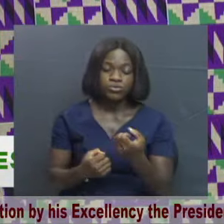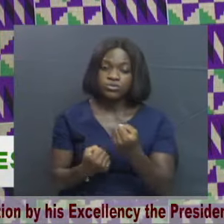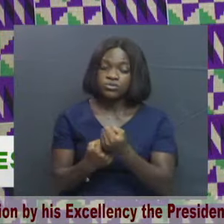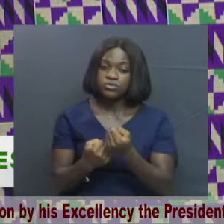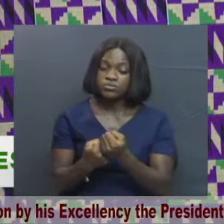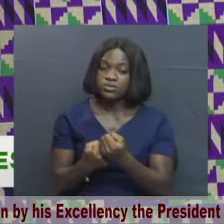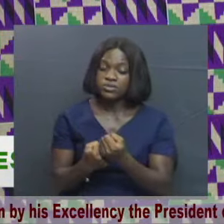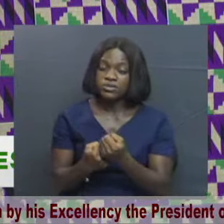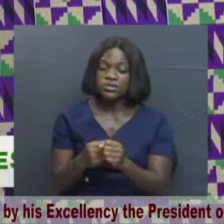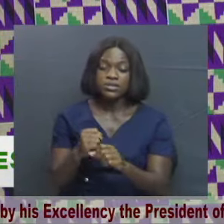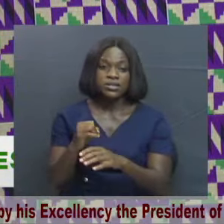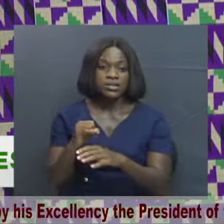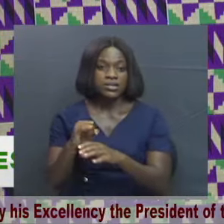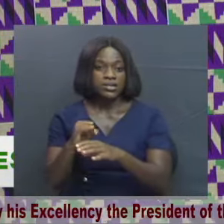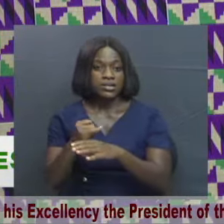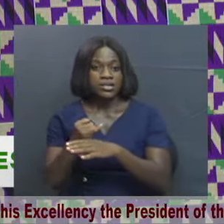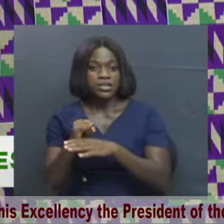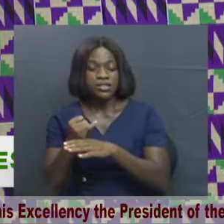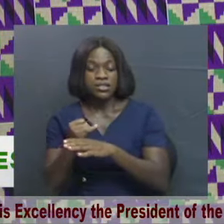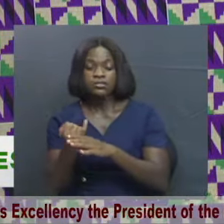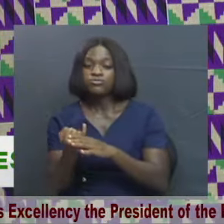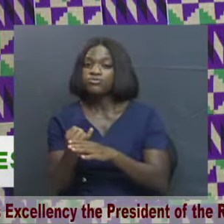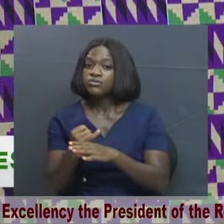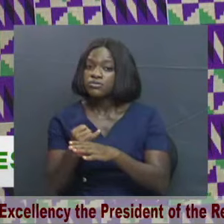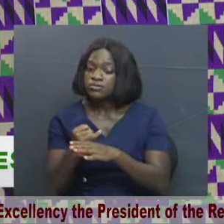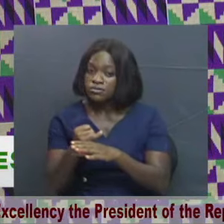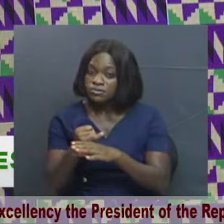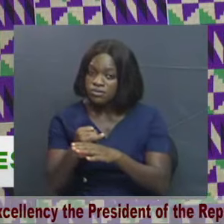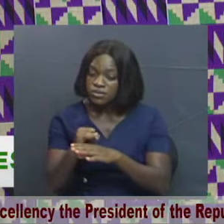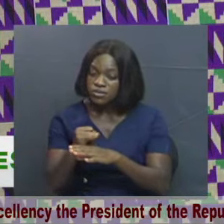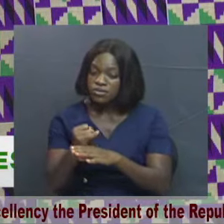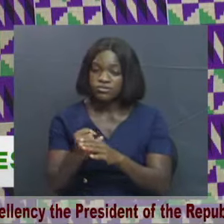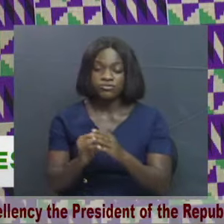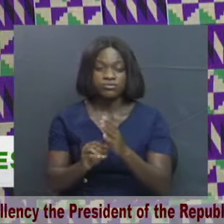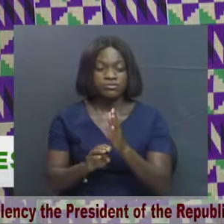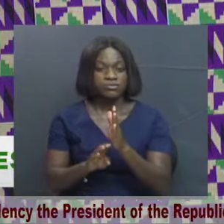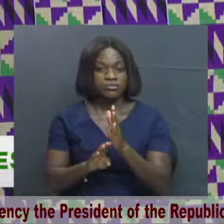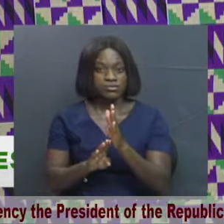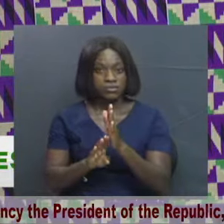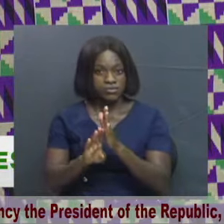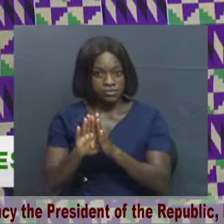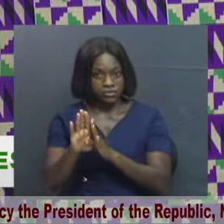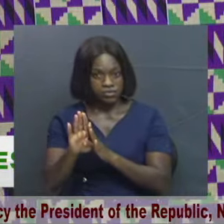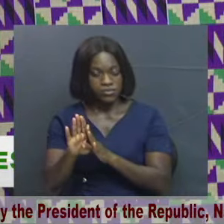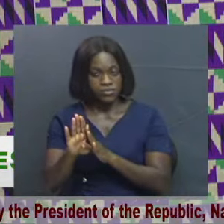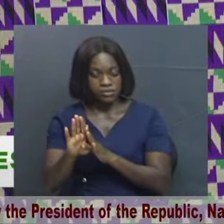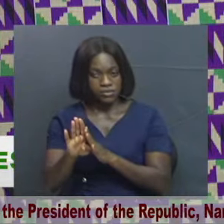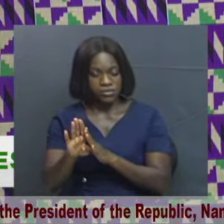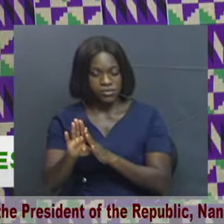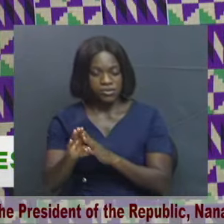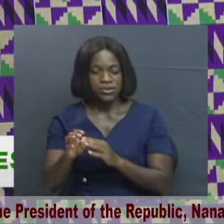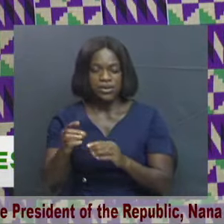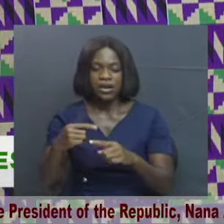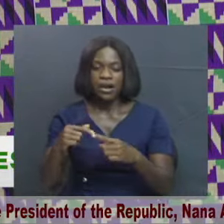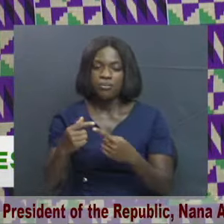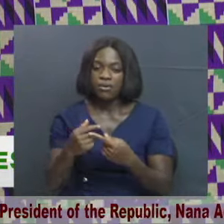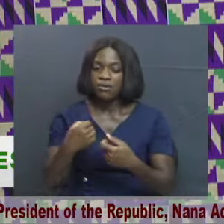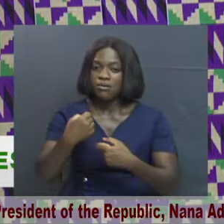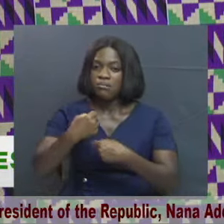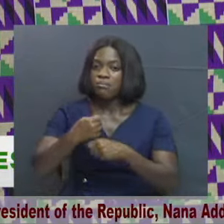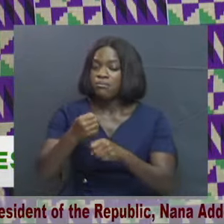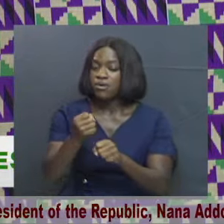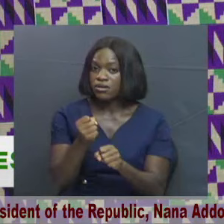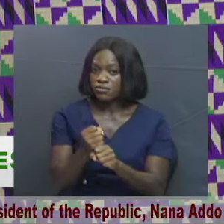that we have been actively promoting is alternative assembly and component manufacturing it is universally